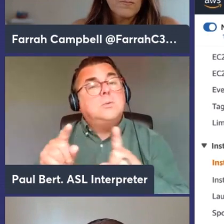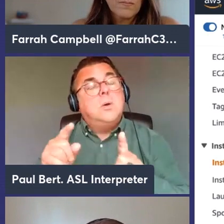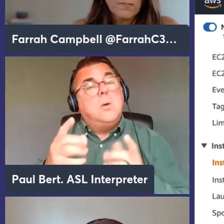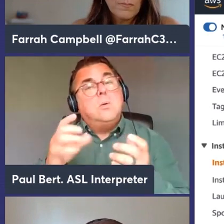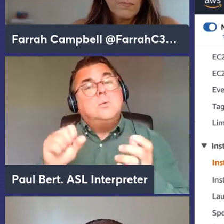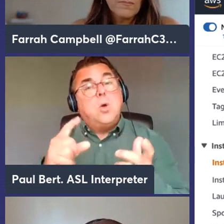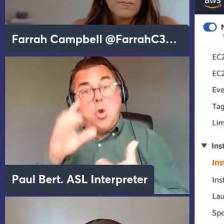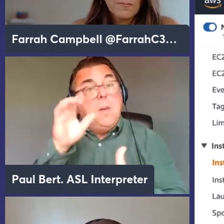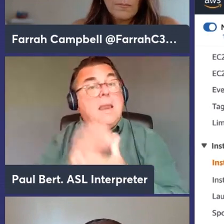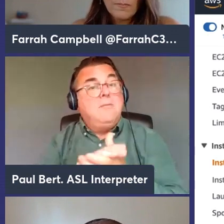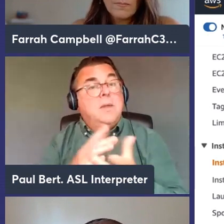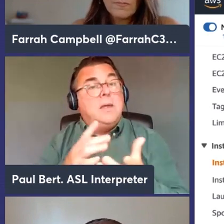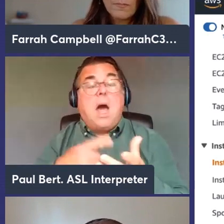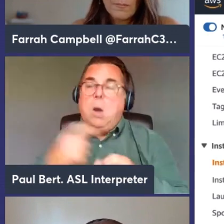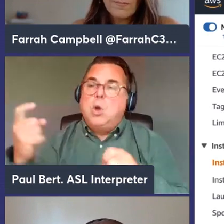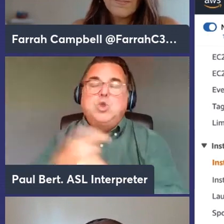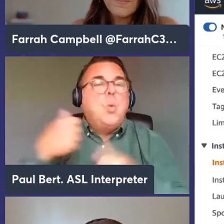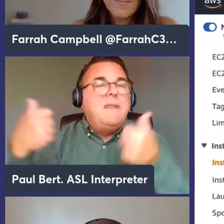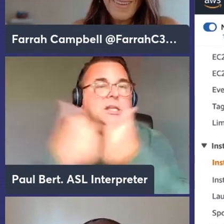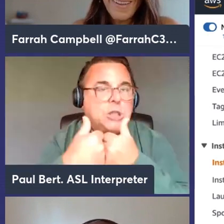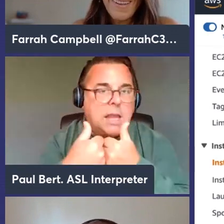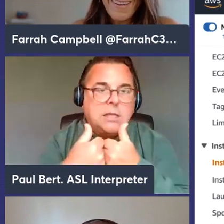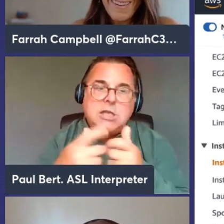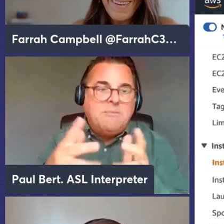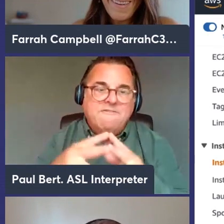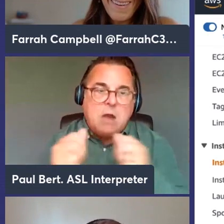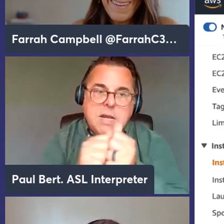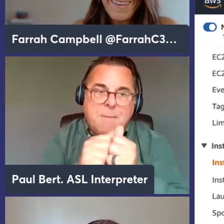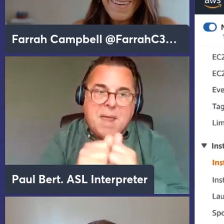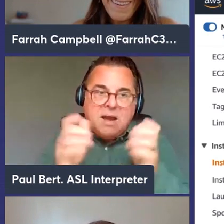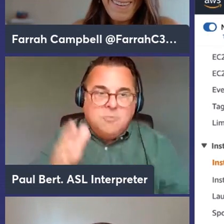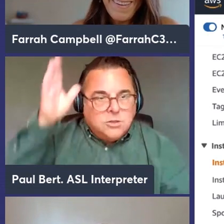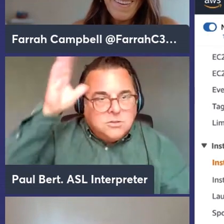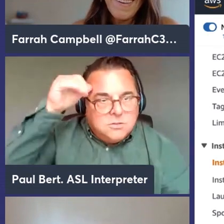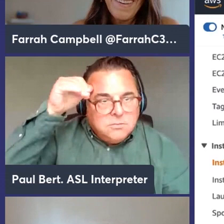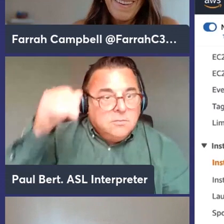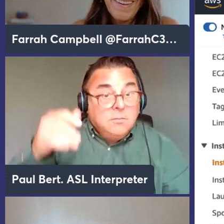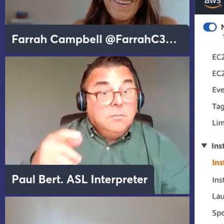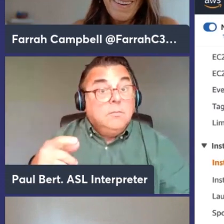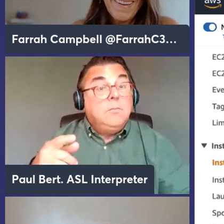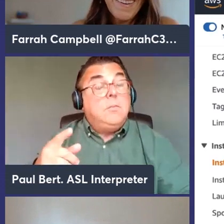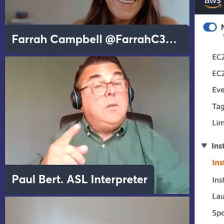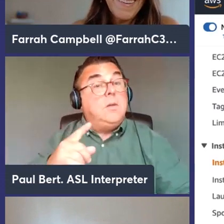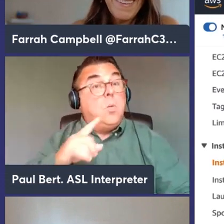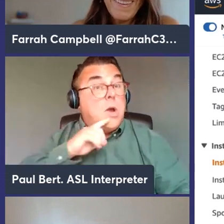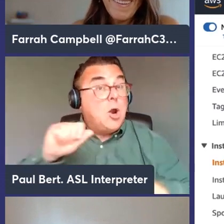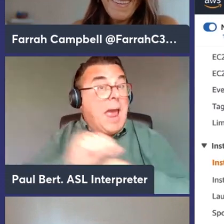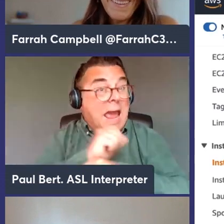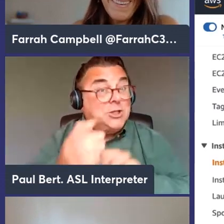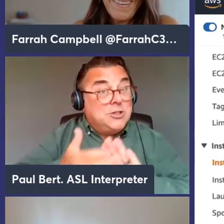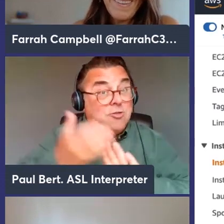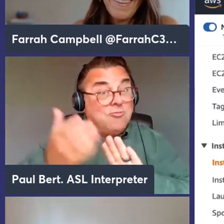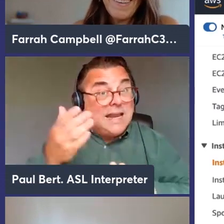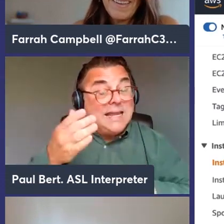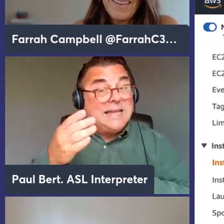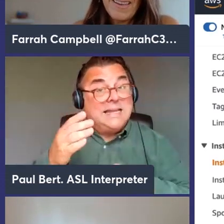that you believe me, I do want to win this challenge. I'm very competitive. We are actually running